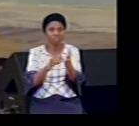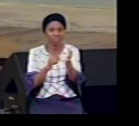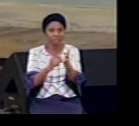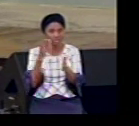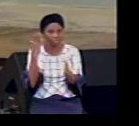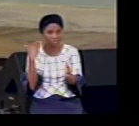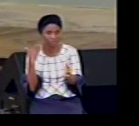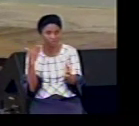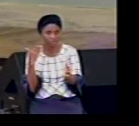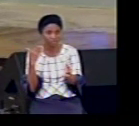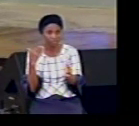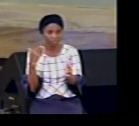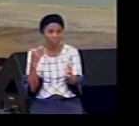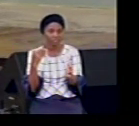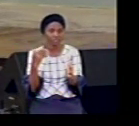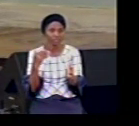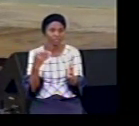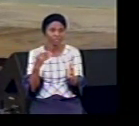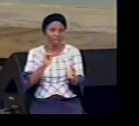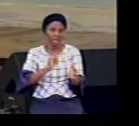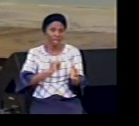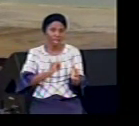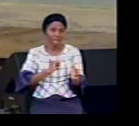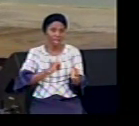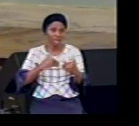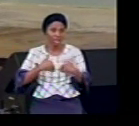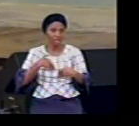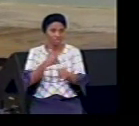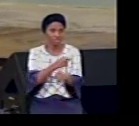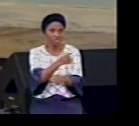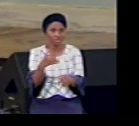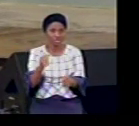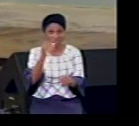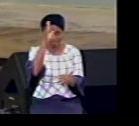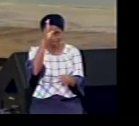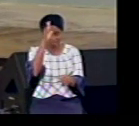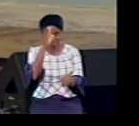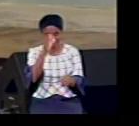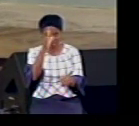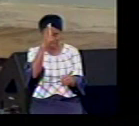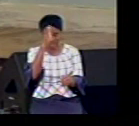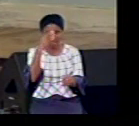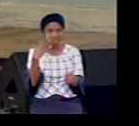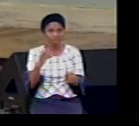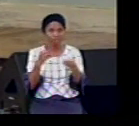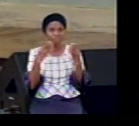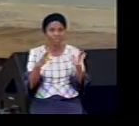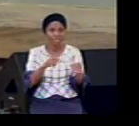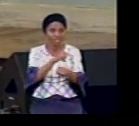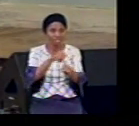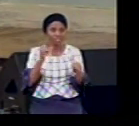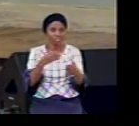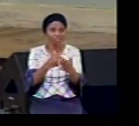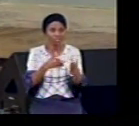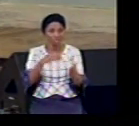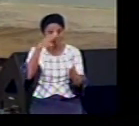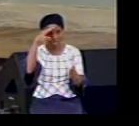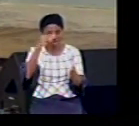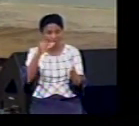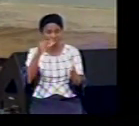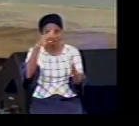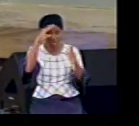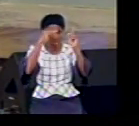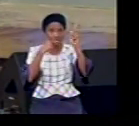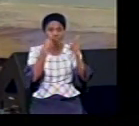is written, I have made thee a father of many nations before him